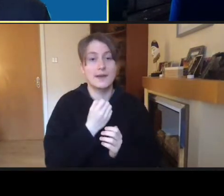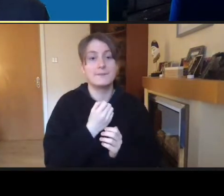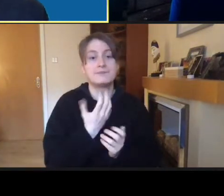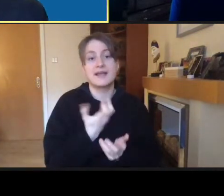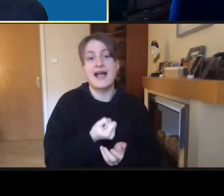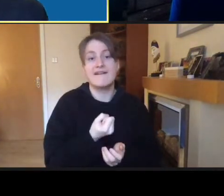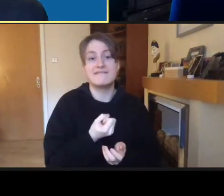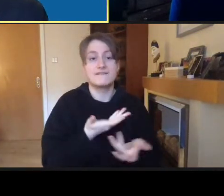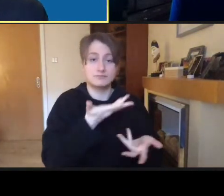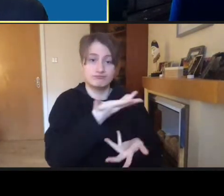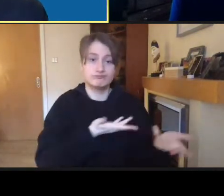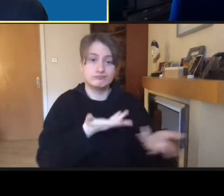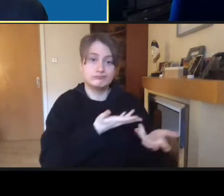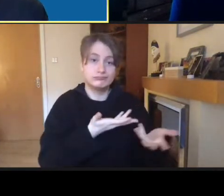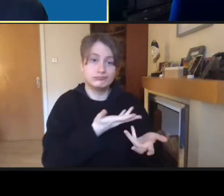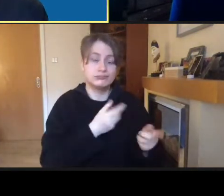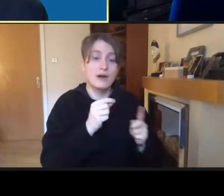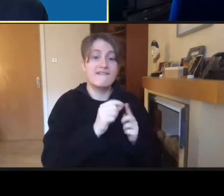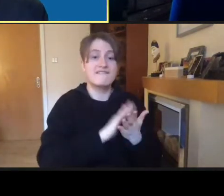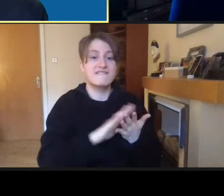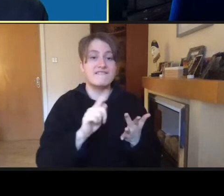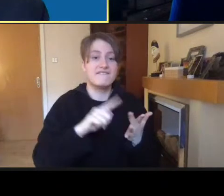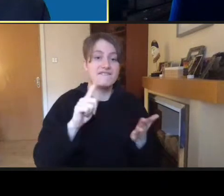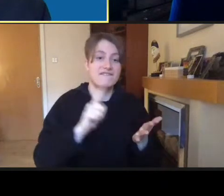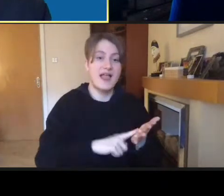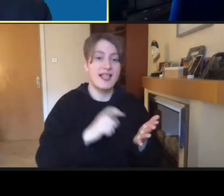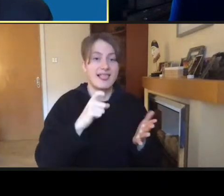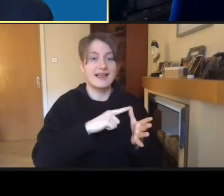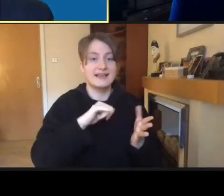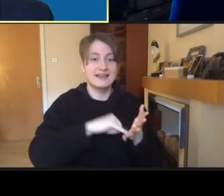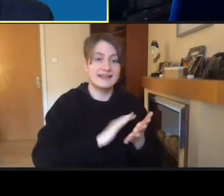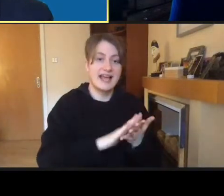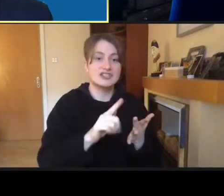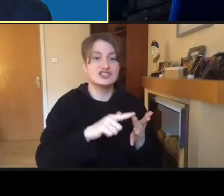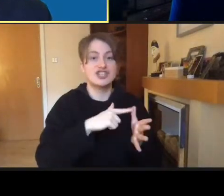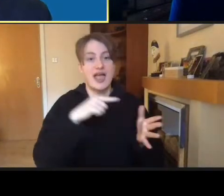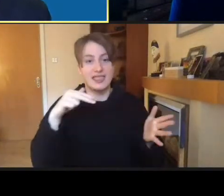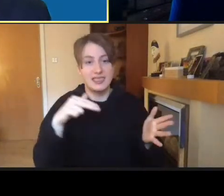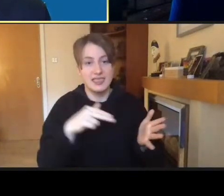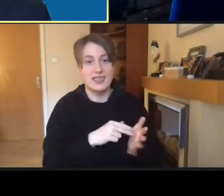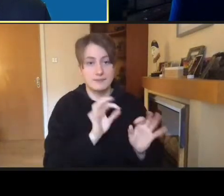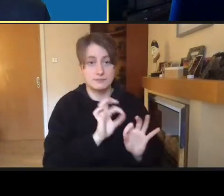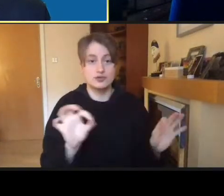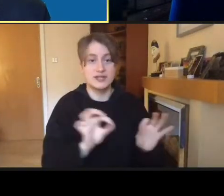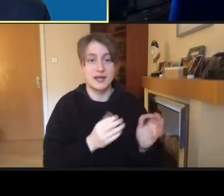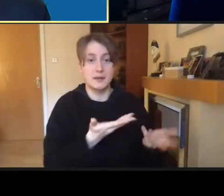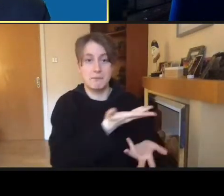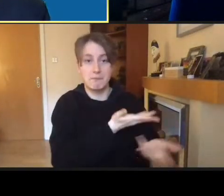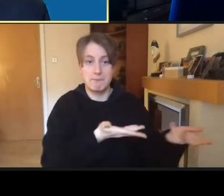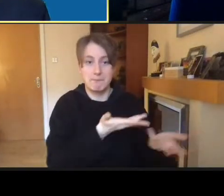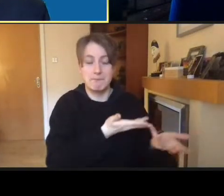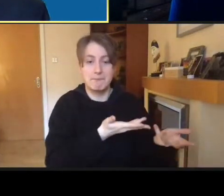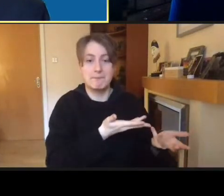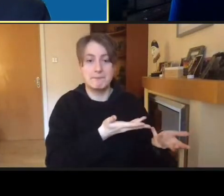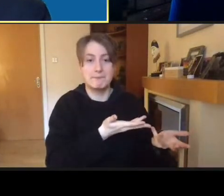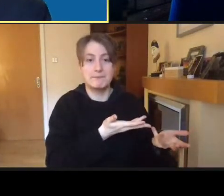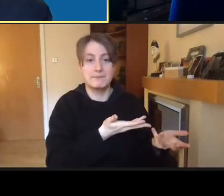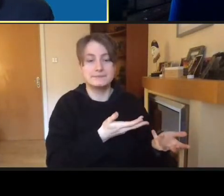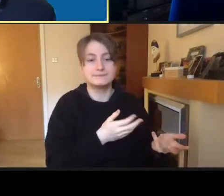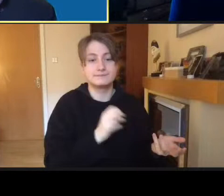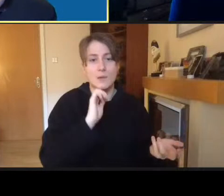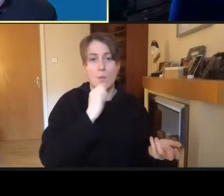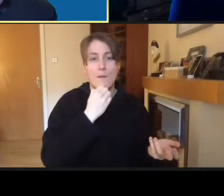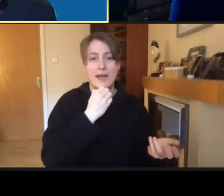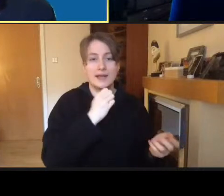Philip Cashian's piece, the Scenes from the Life of Viscount Medado, of which we're going to be playing